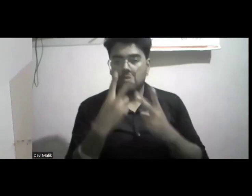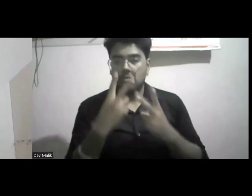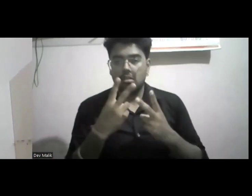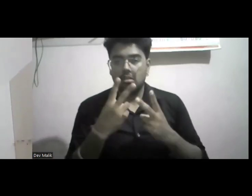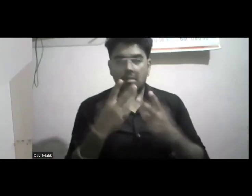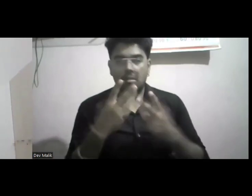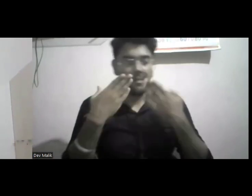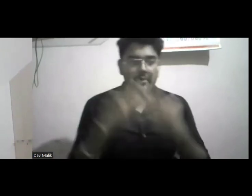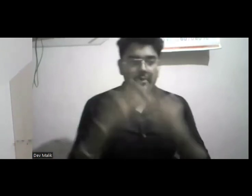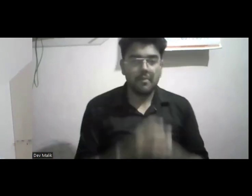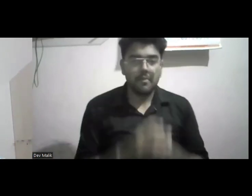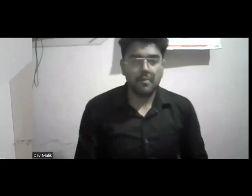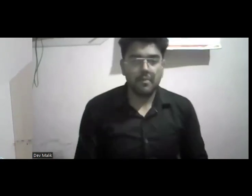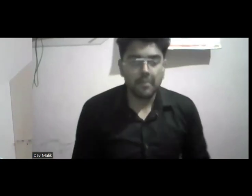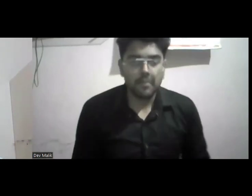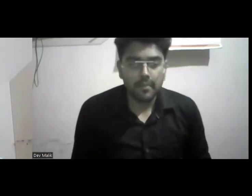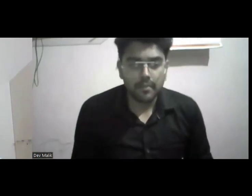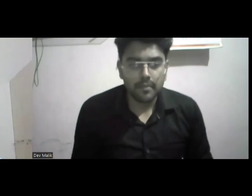the,